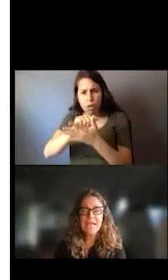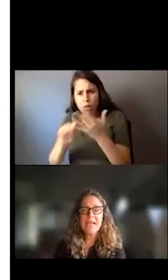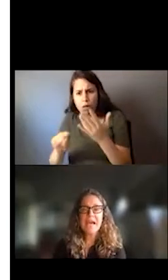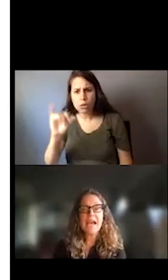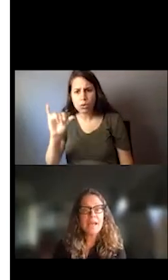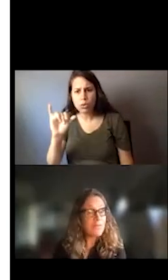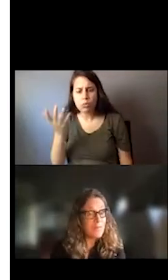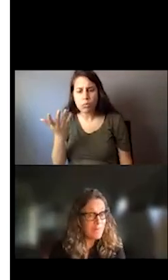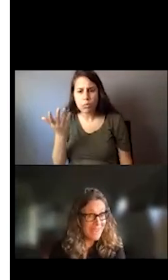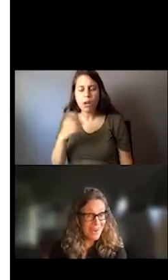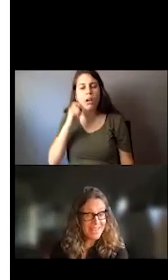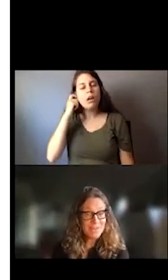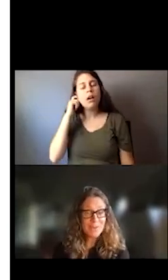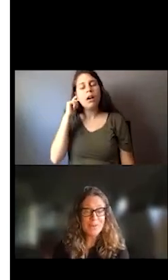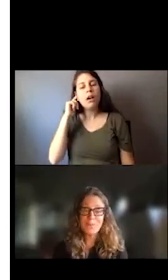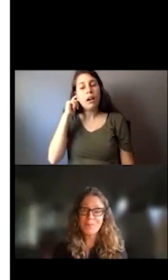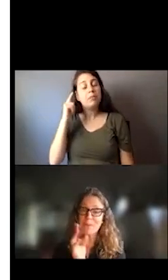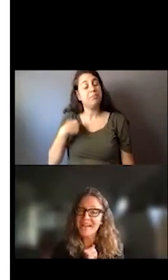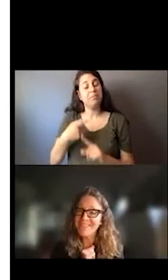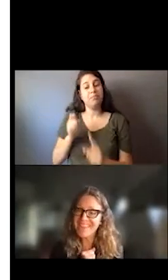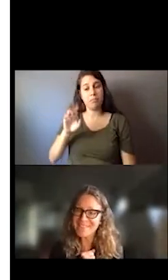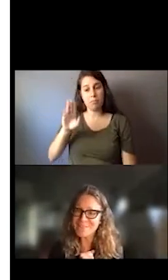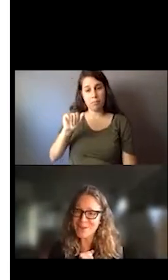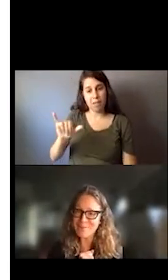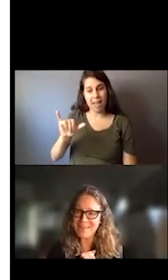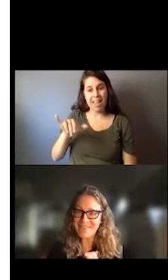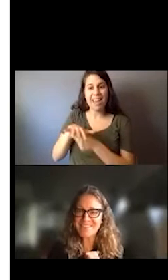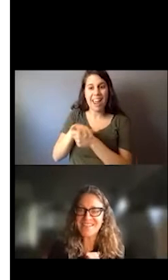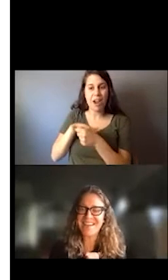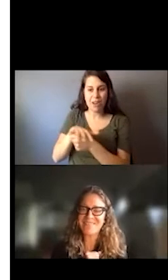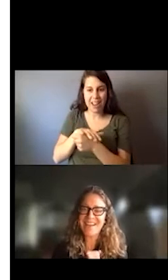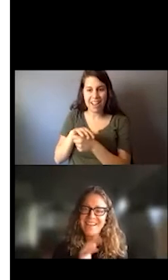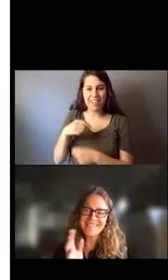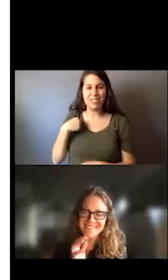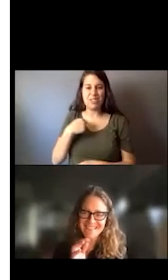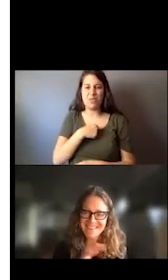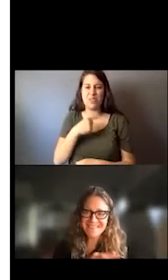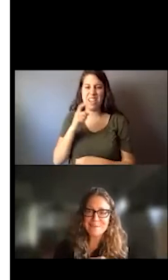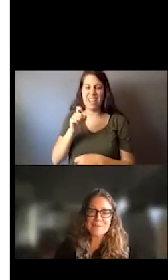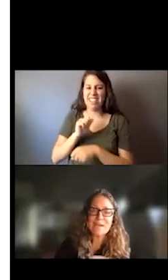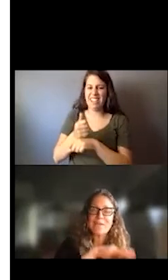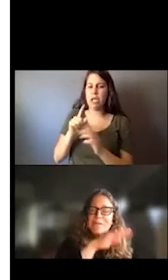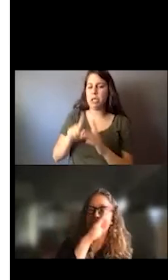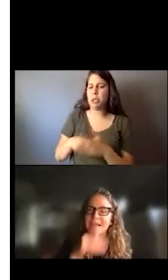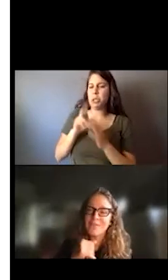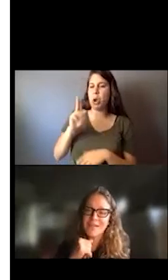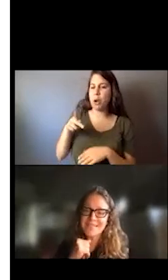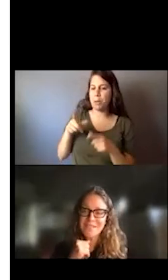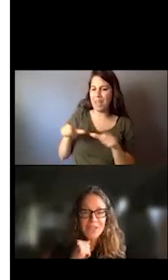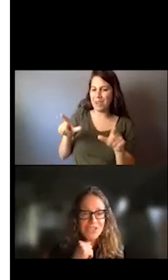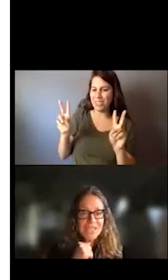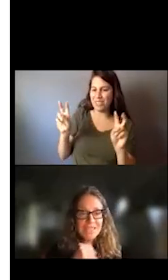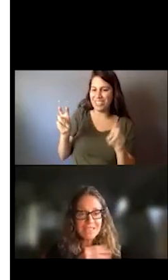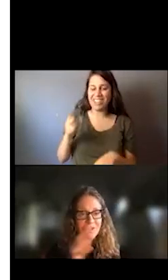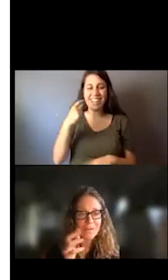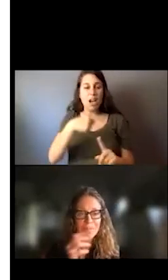system. I am from the Bay Area, so we put everything in startup language. I like to say that this is because we are at the beginning of